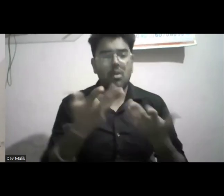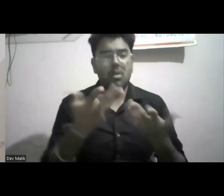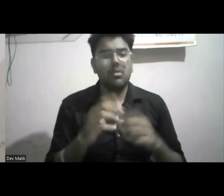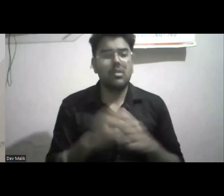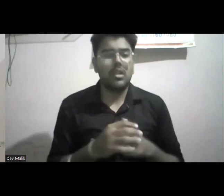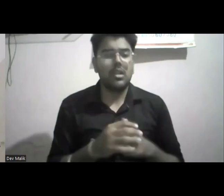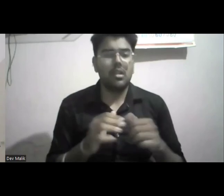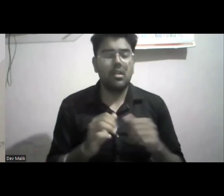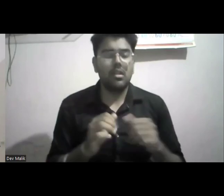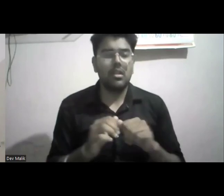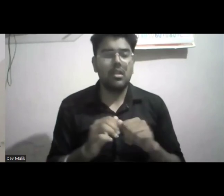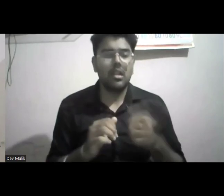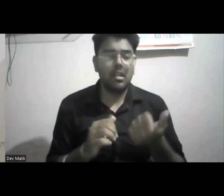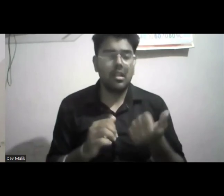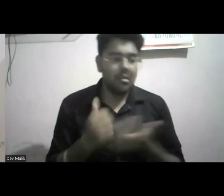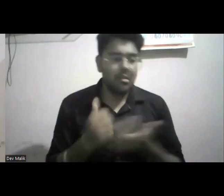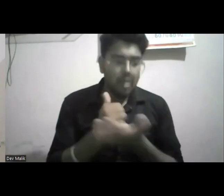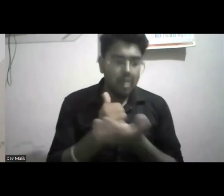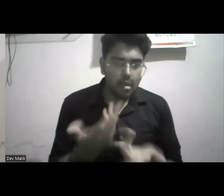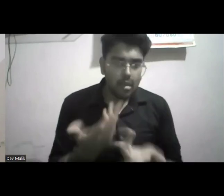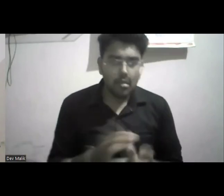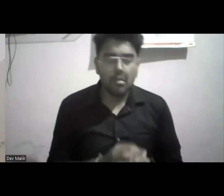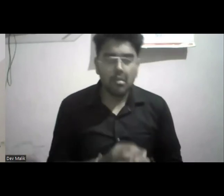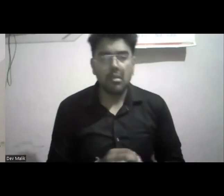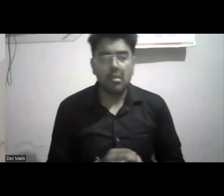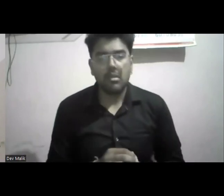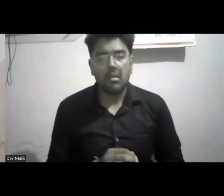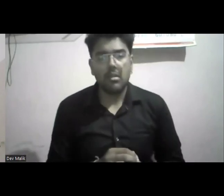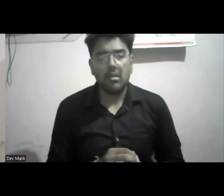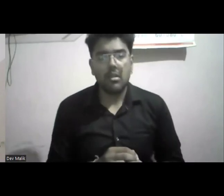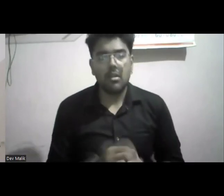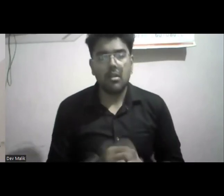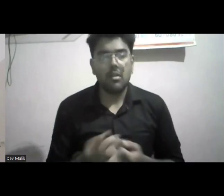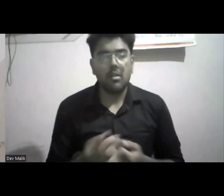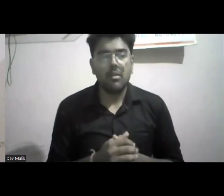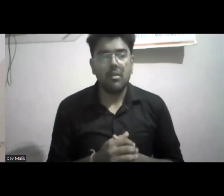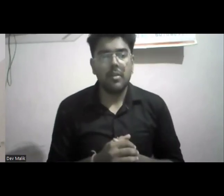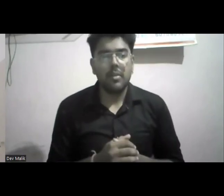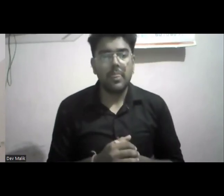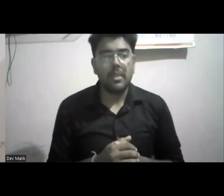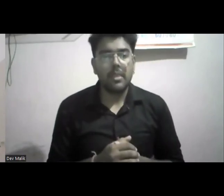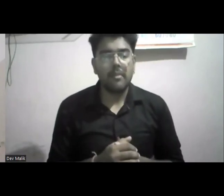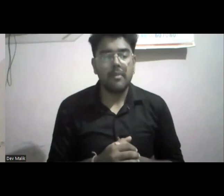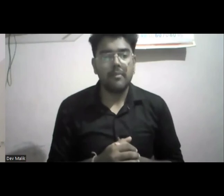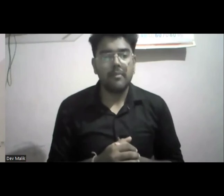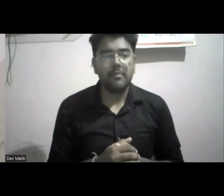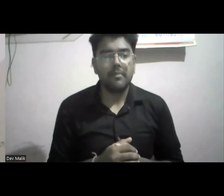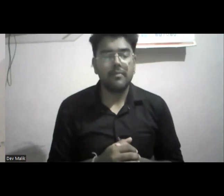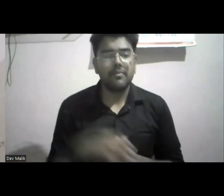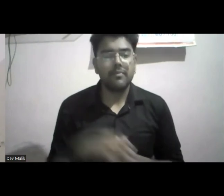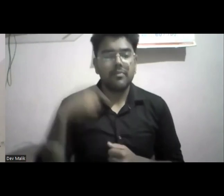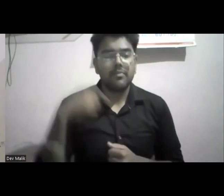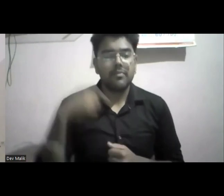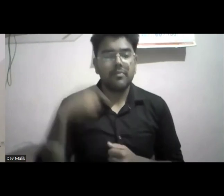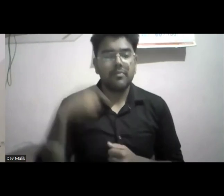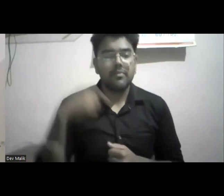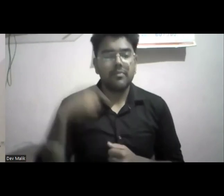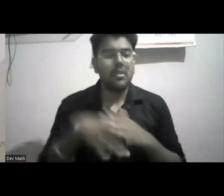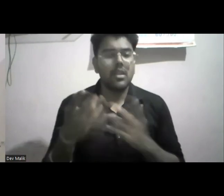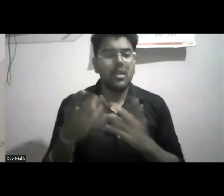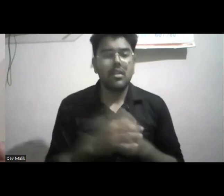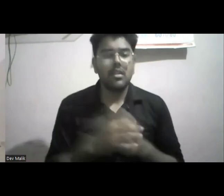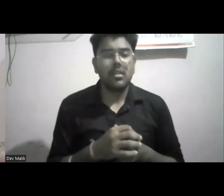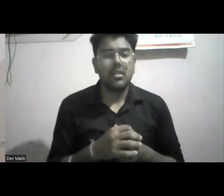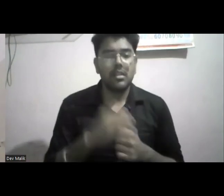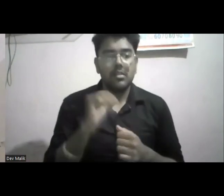her, or somebody like, say, for example, Meethi in 15 Park Avenue, it is her sister who is always,